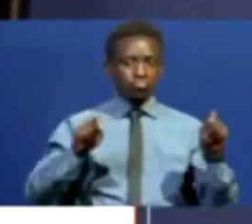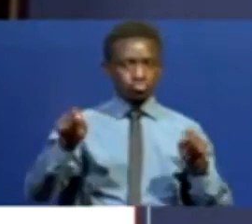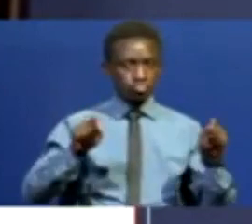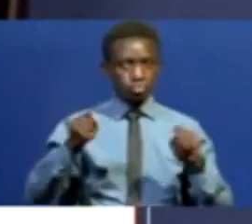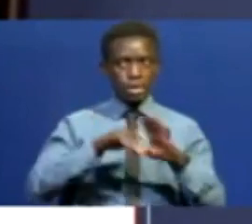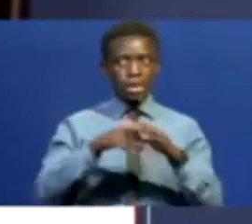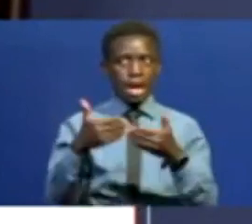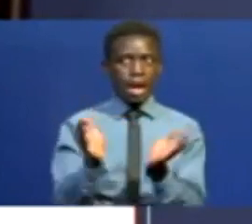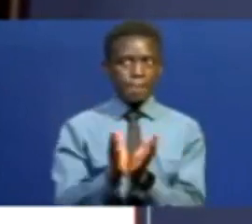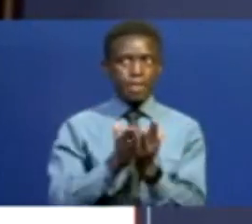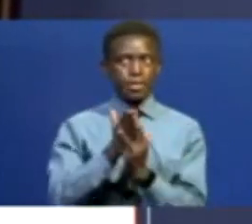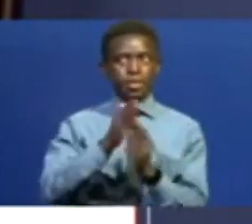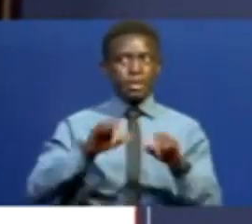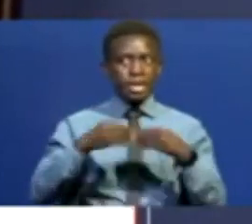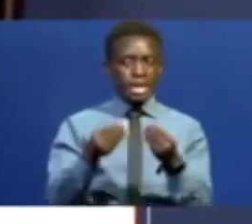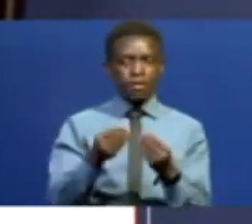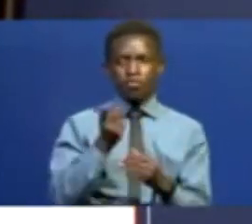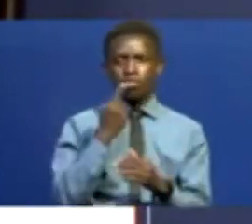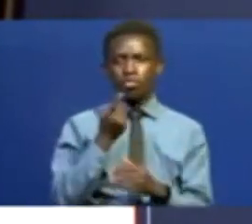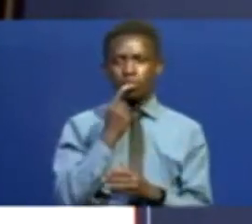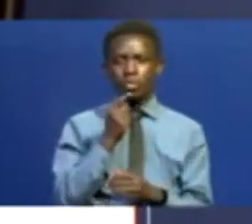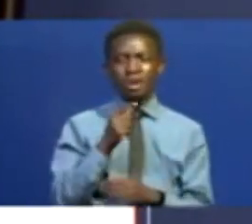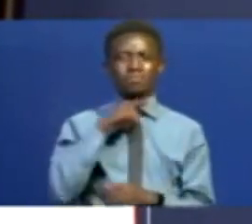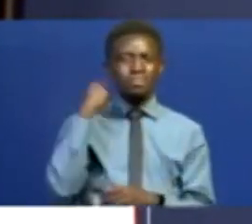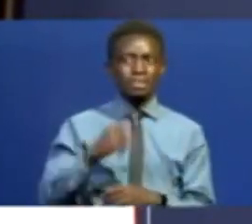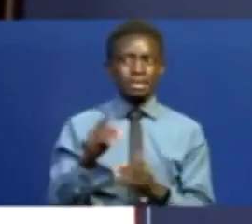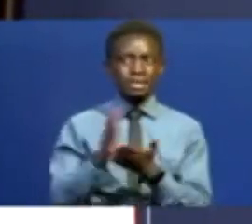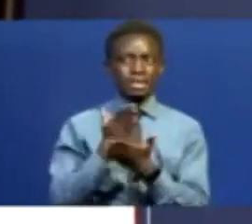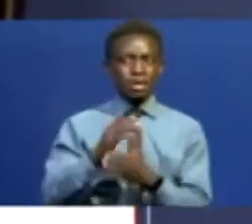by giving the minority shareholders a stake and a say in the company.